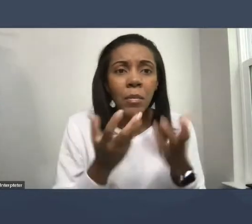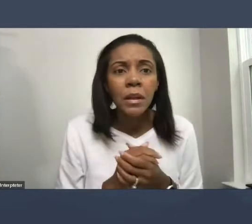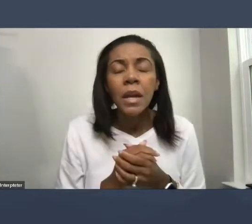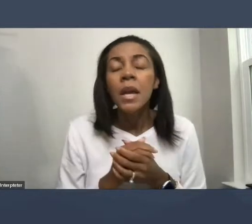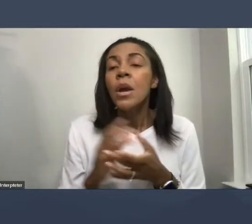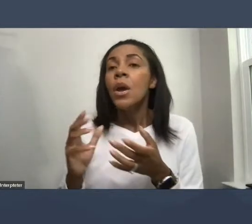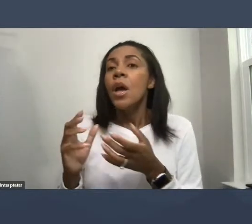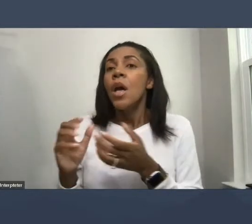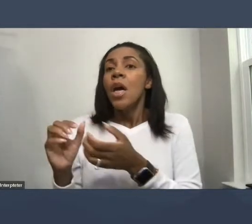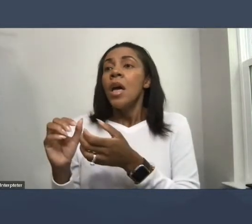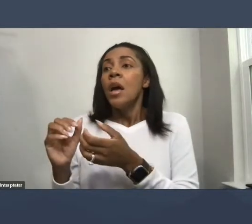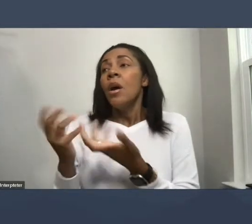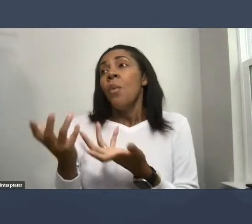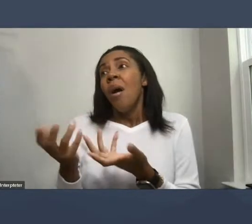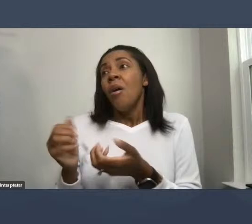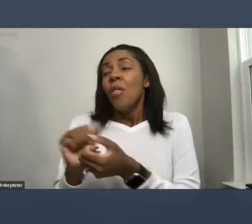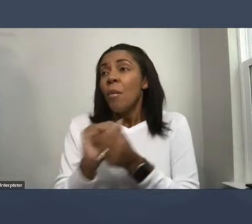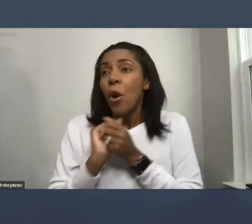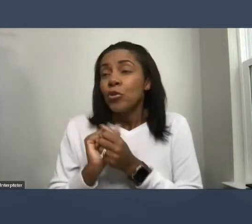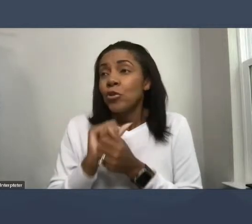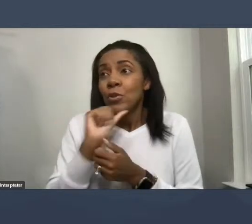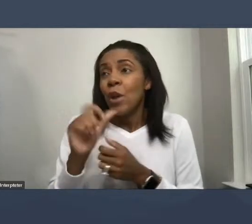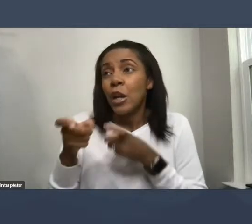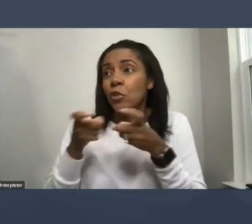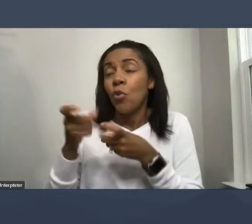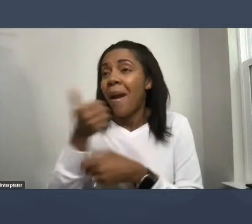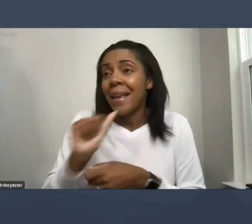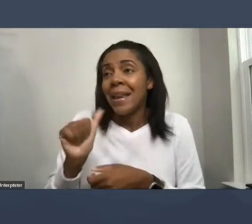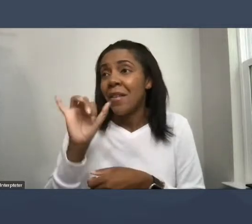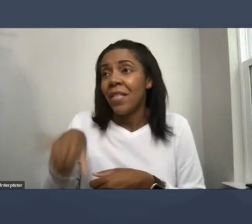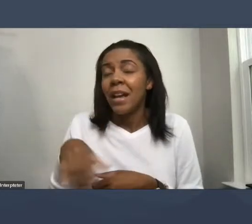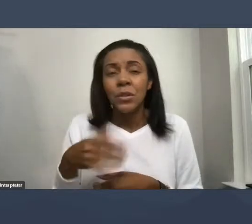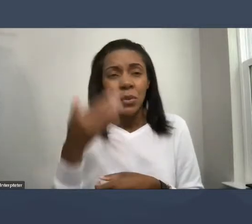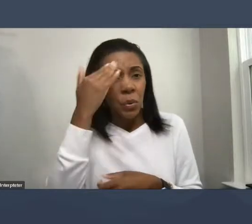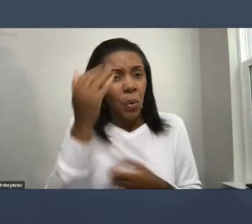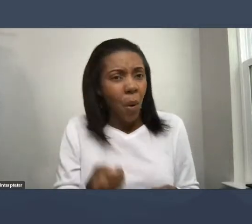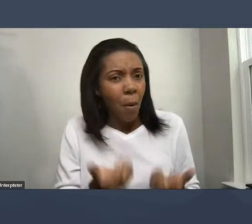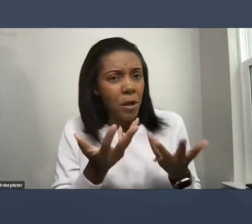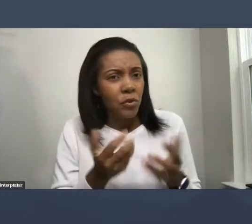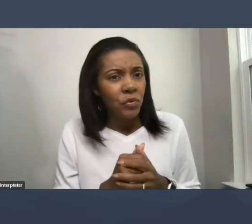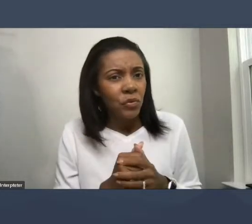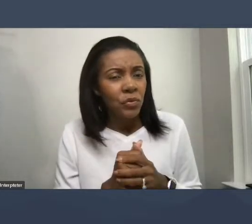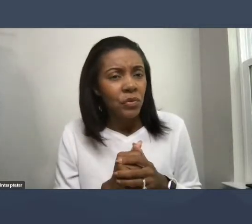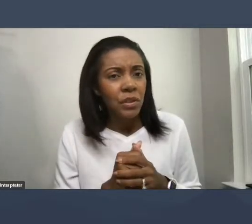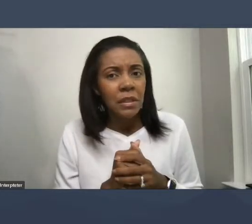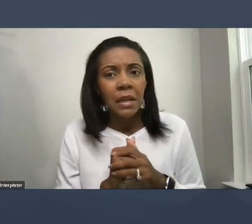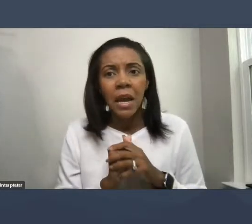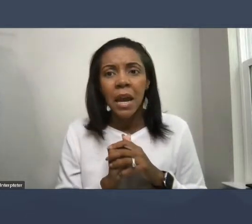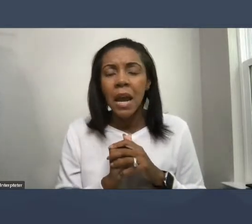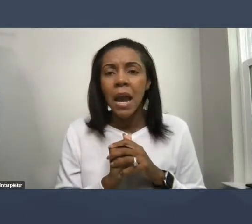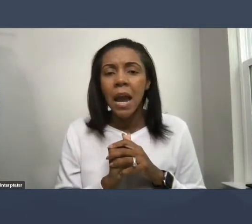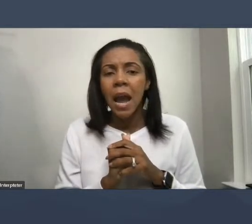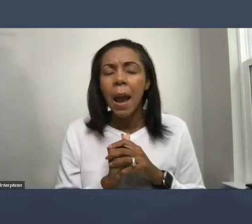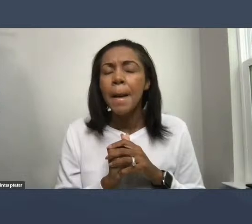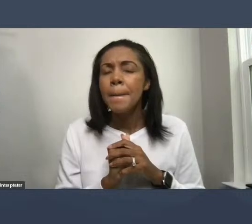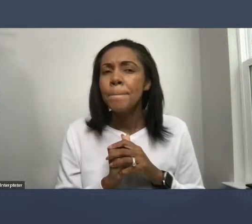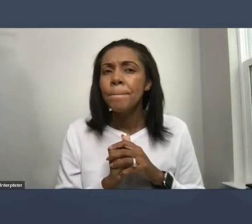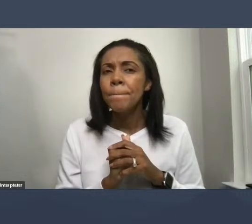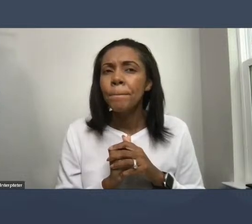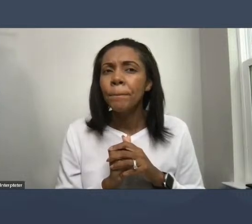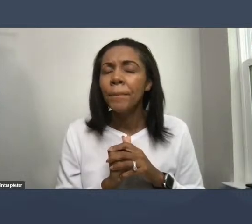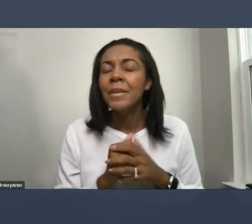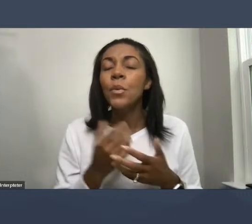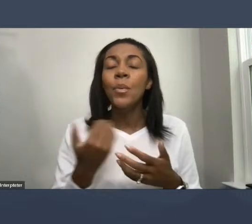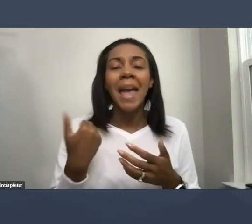partnership doesn't control any of that parking. Do we happen to know what that parking rate is? So, Mr. Chairman, is a question about the